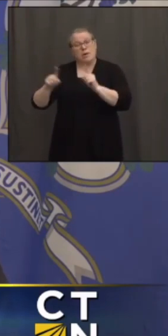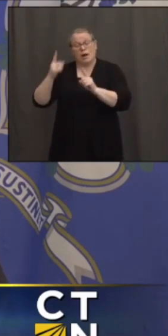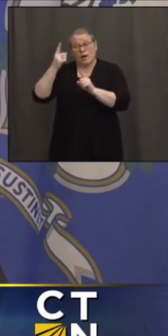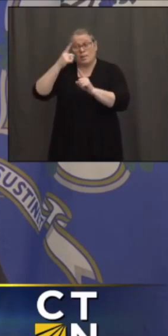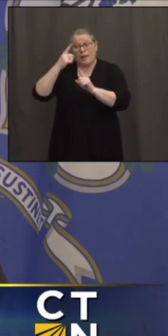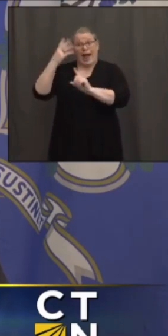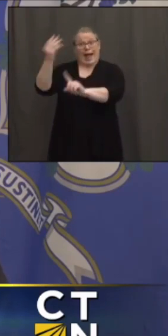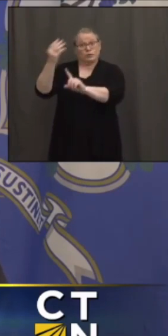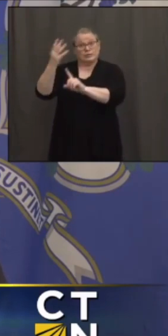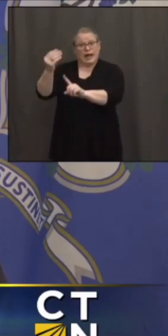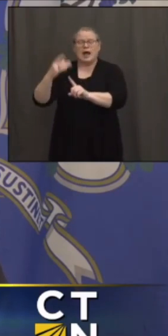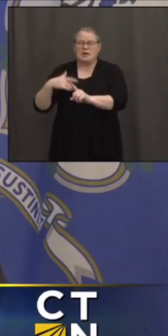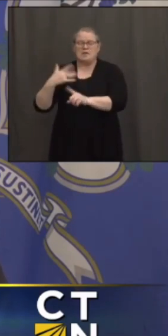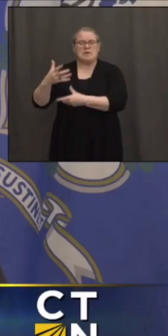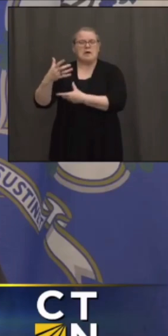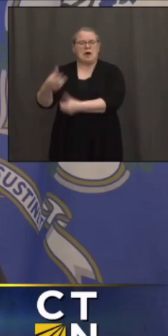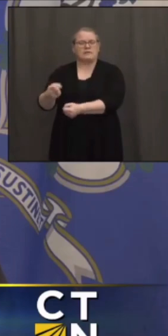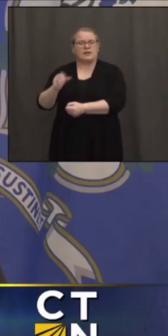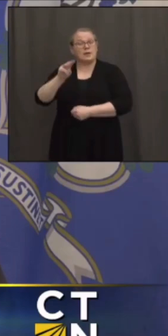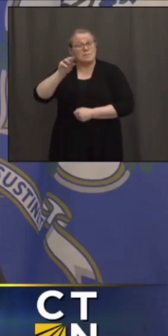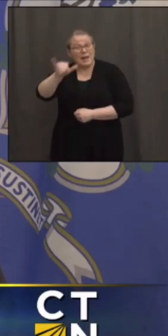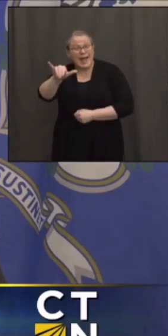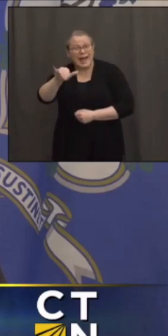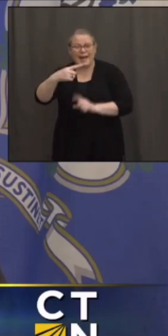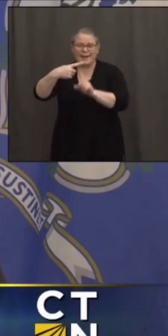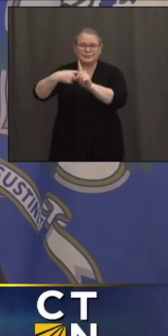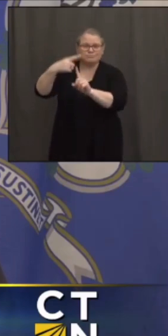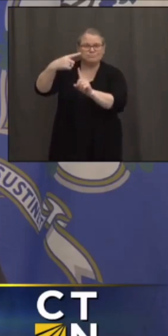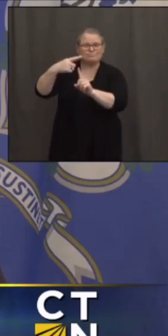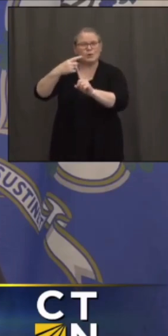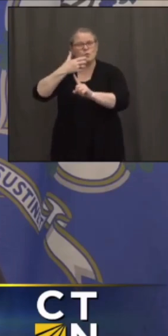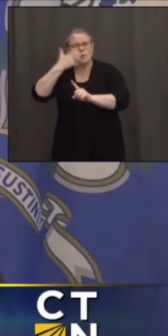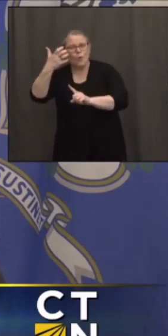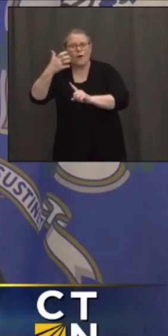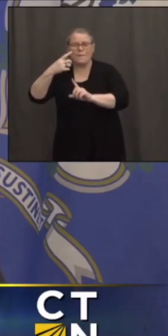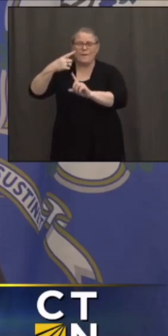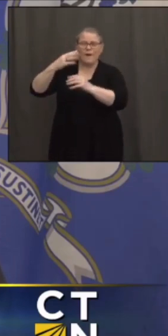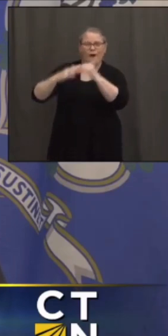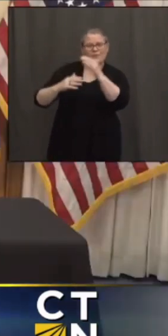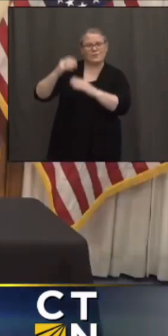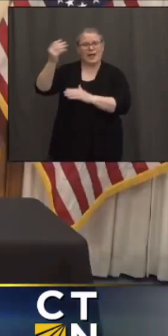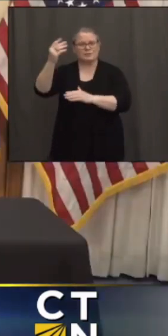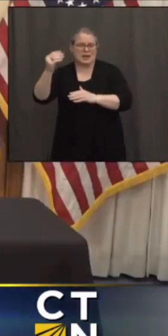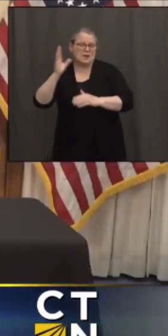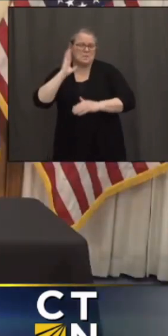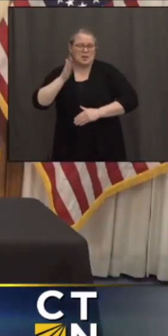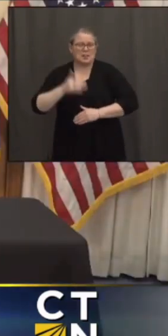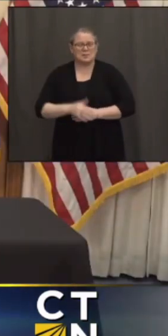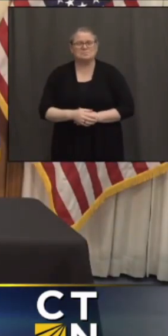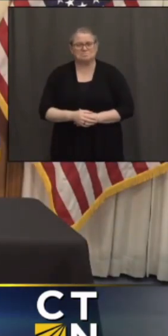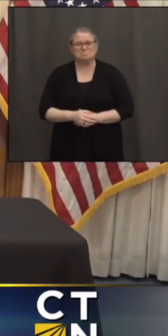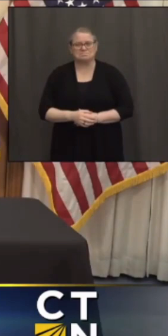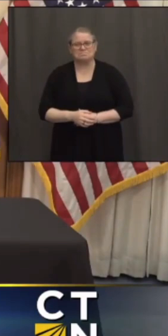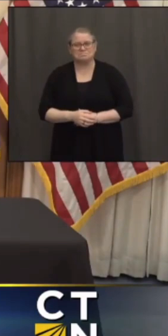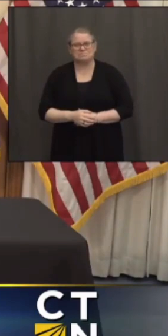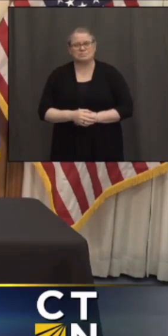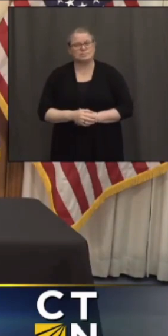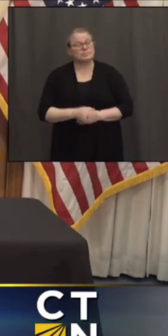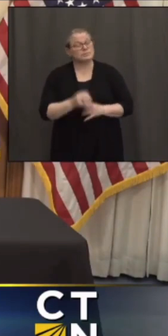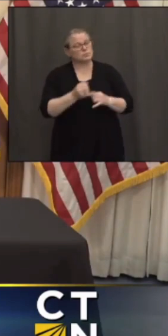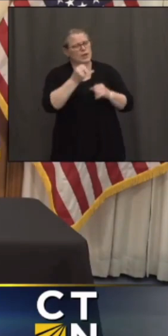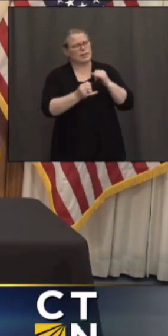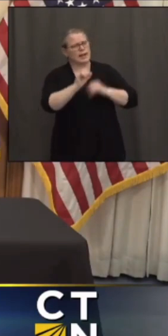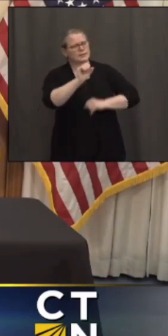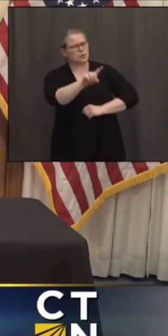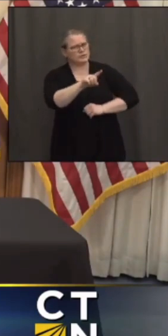confidence. We're going to be in May. I think it'll be really comfortable to be outdoors and safe to be outdoors. And last question, do you think that